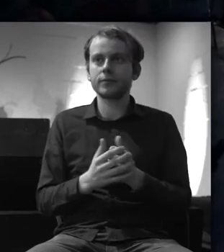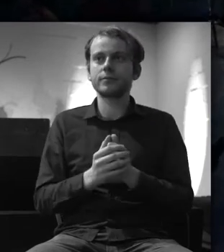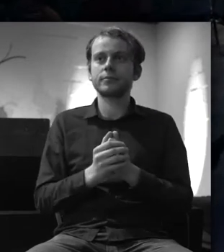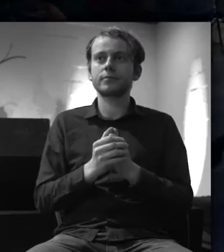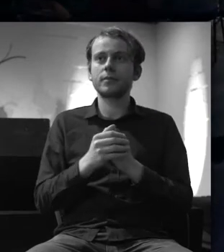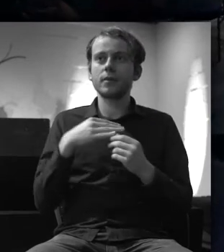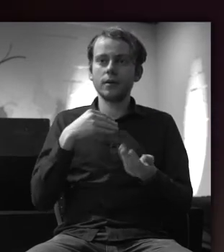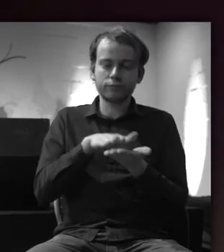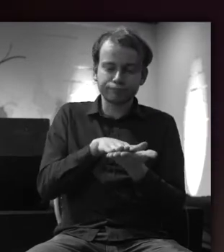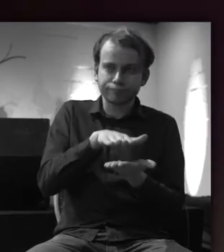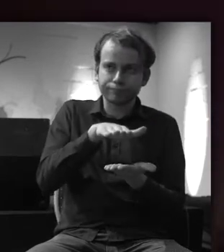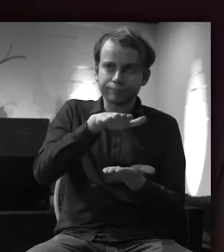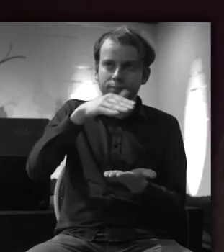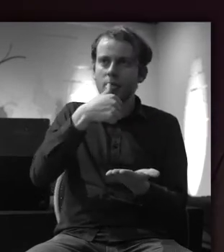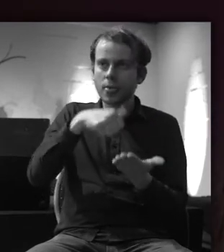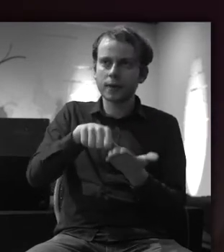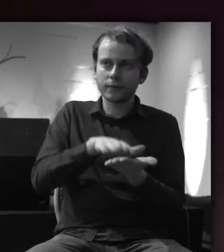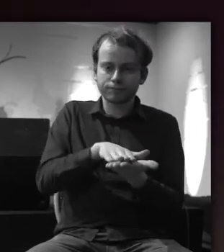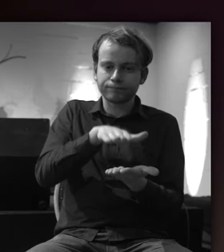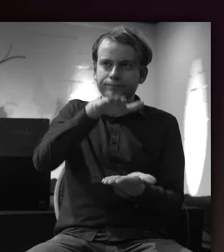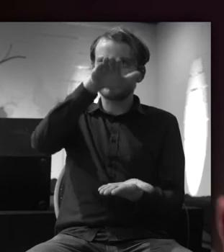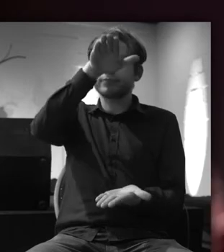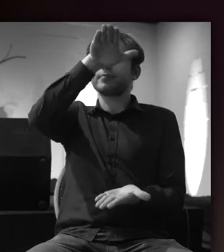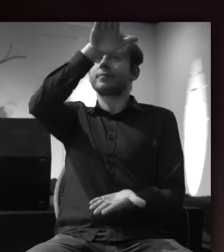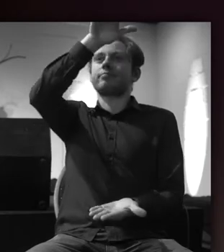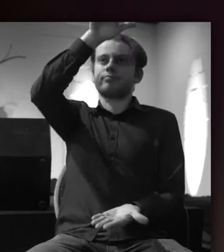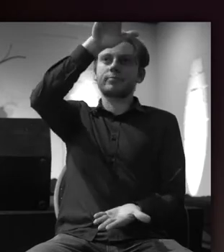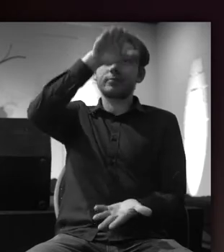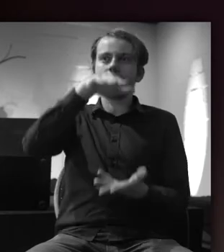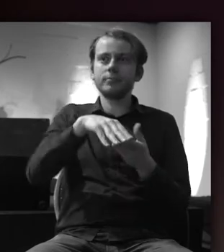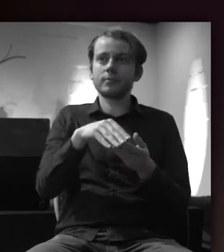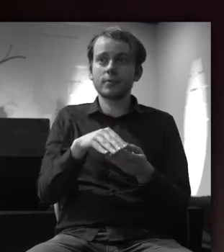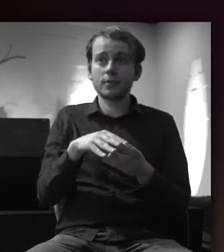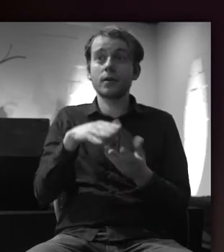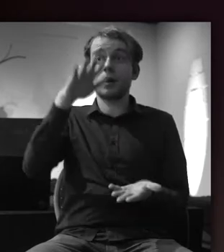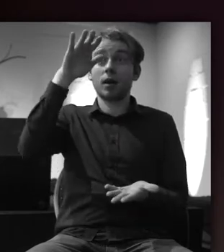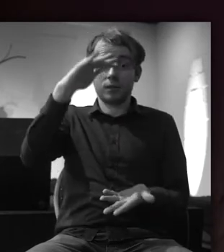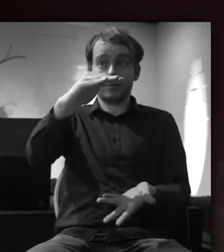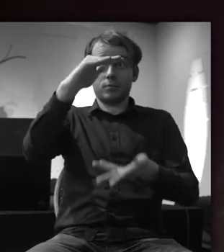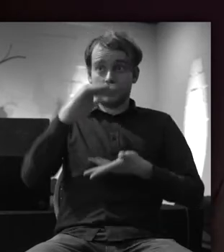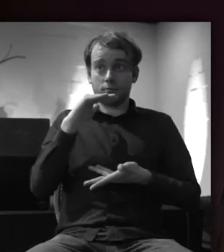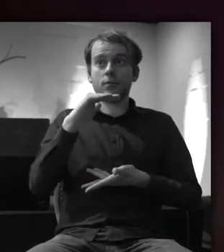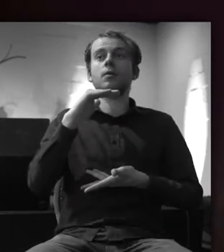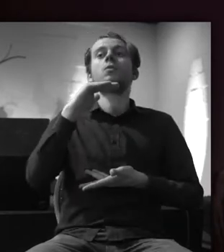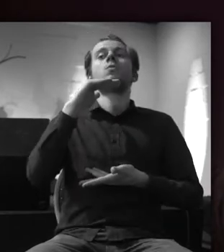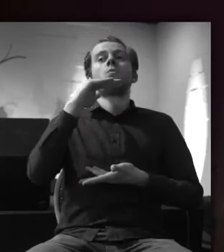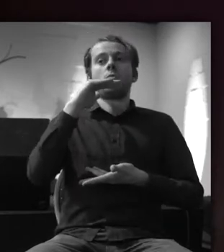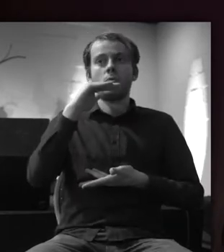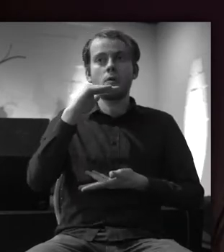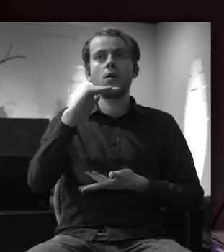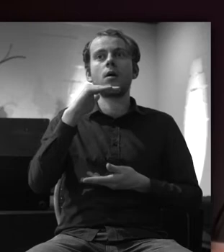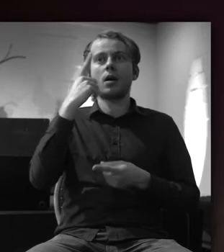165,000 Egyptian pound. If I would keep the money, I could buy him now a decent house or a car, or even like give